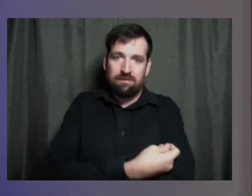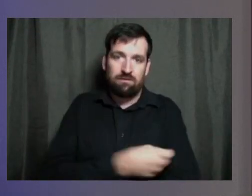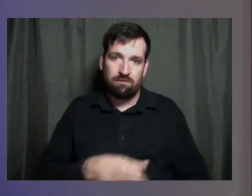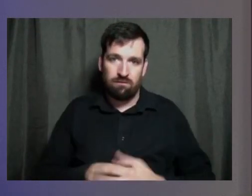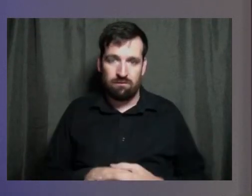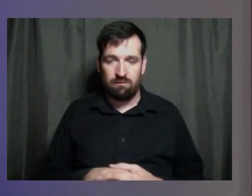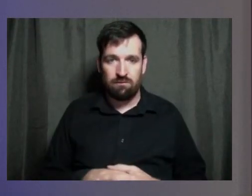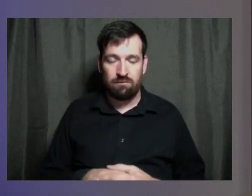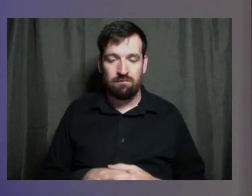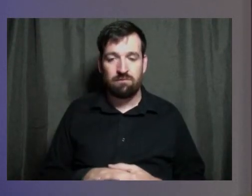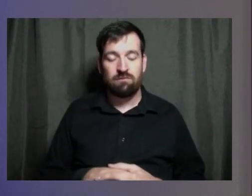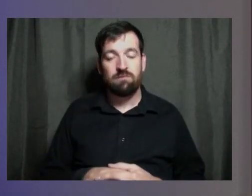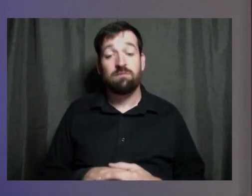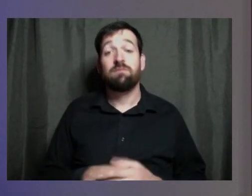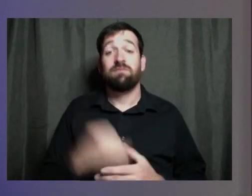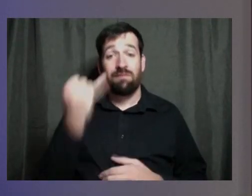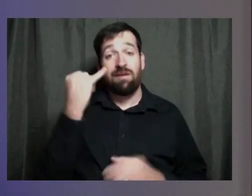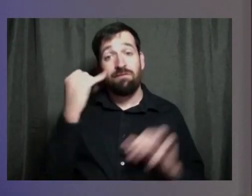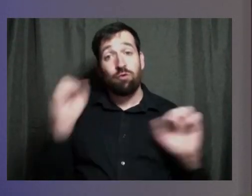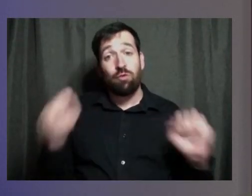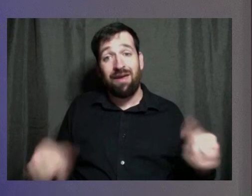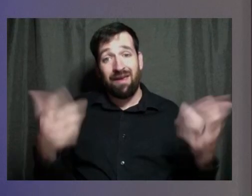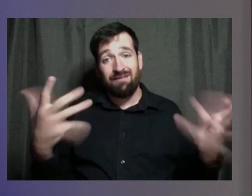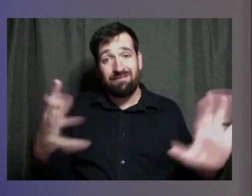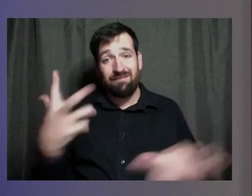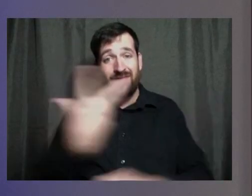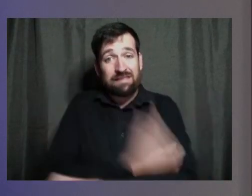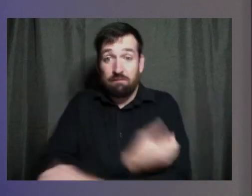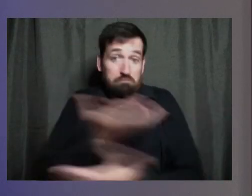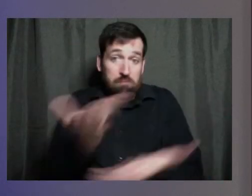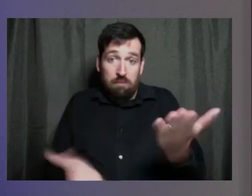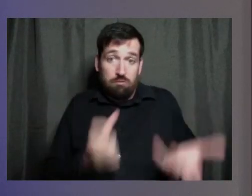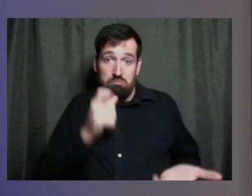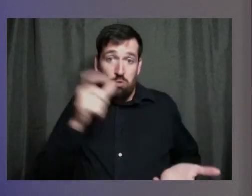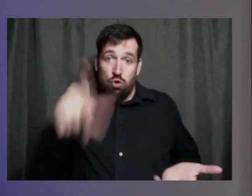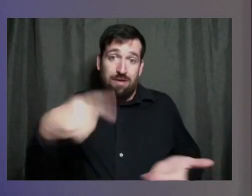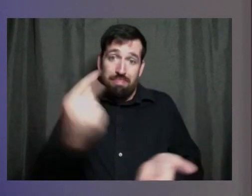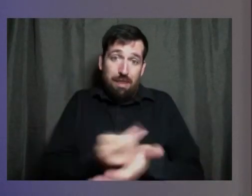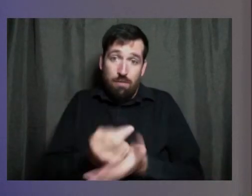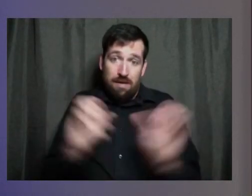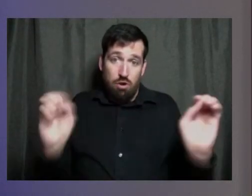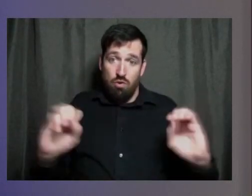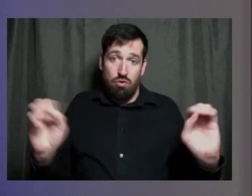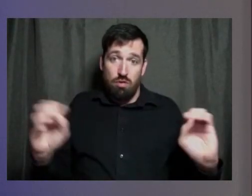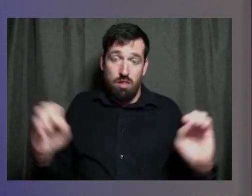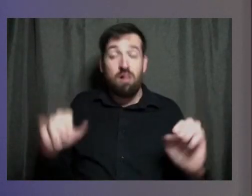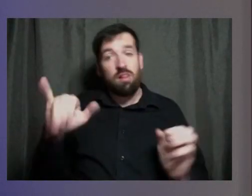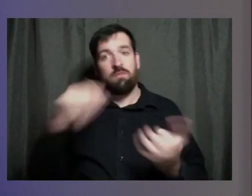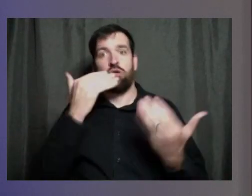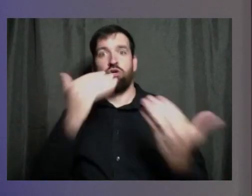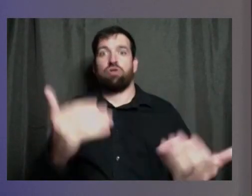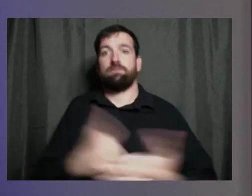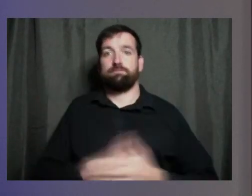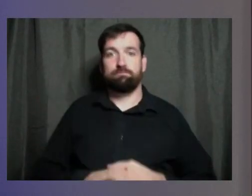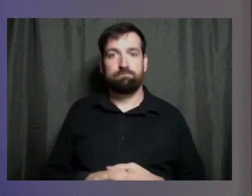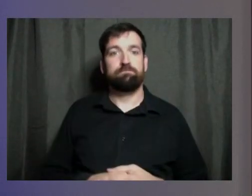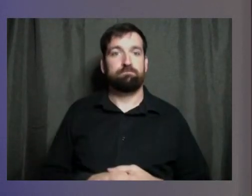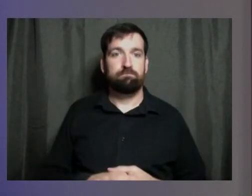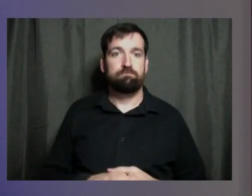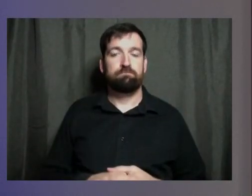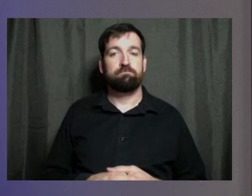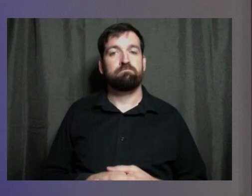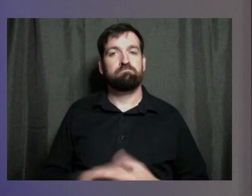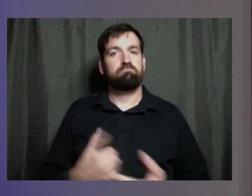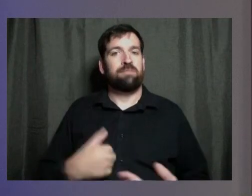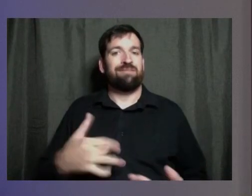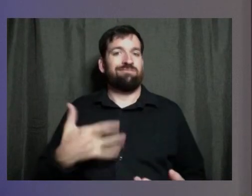get vaccinated, then you don't need to be you may not even need the oral therapy, which would be a great win. So I am optimistic it's